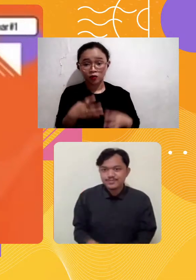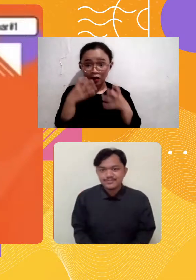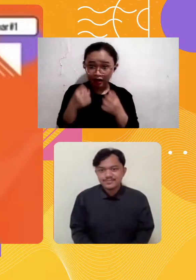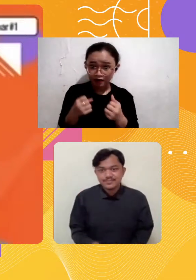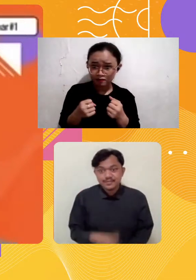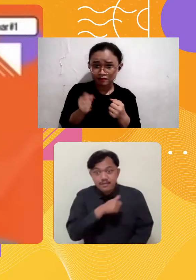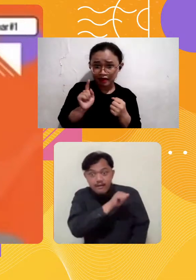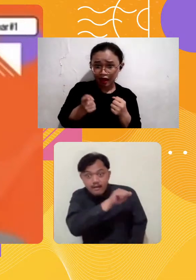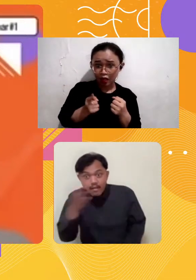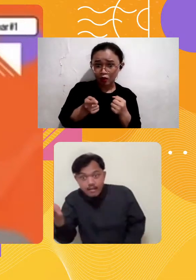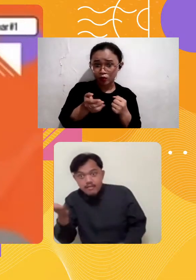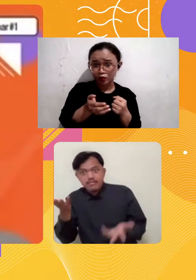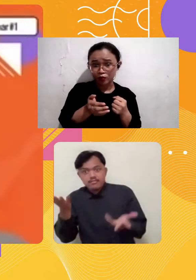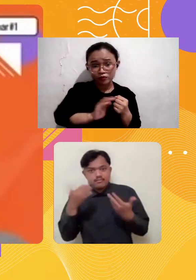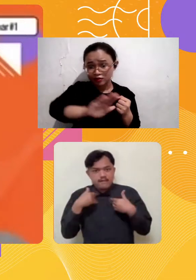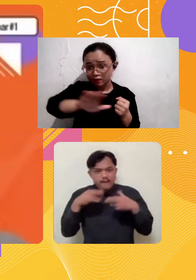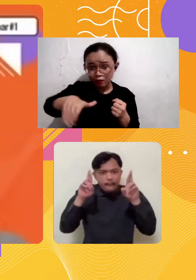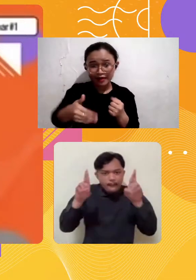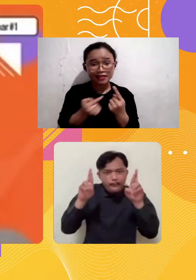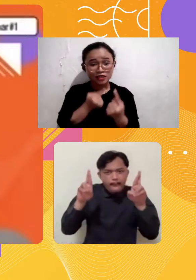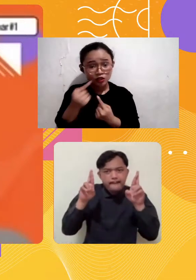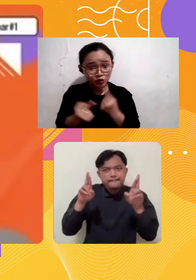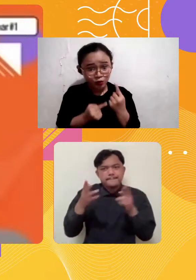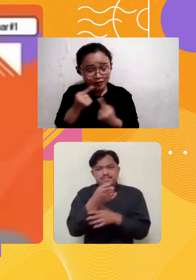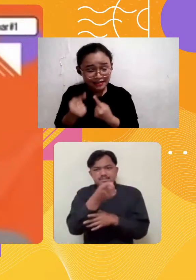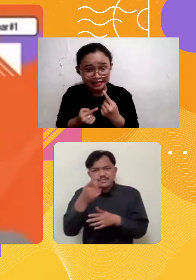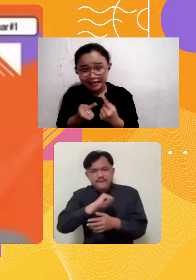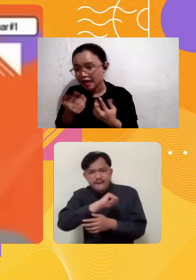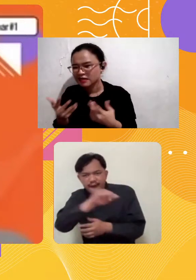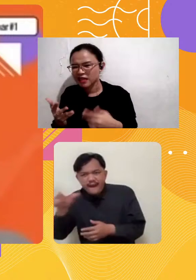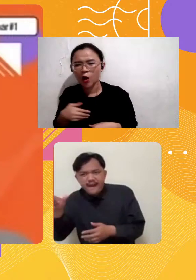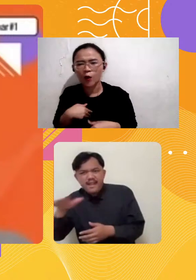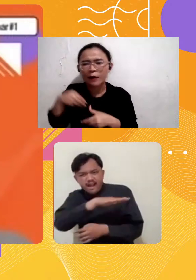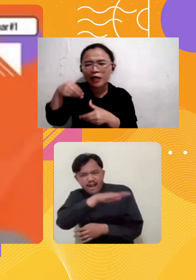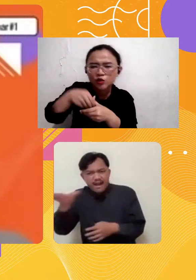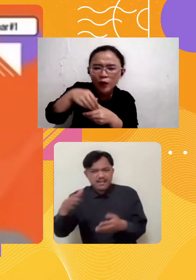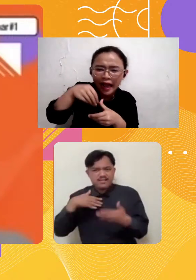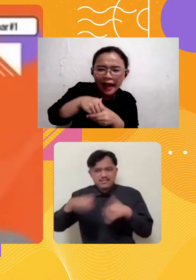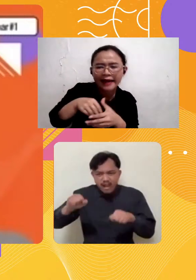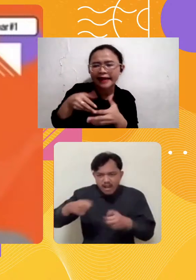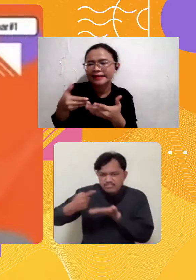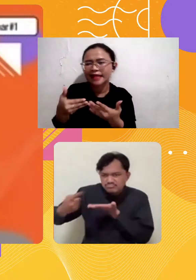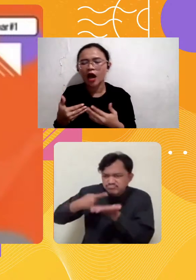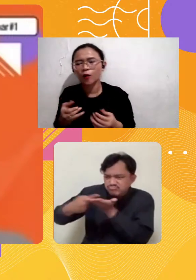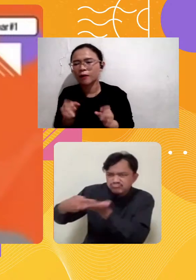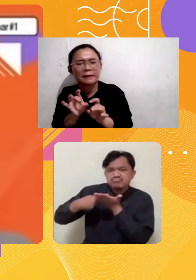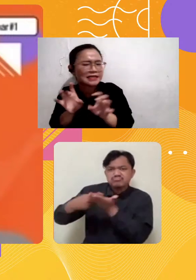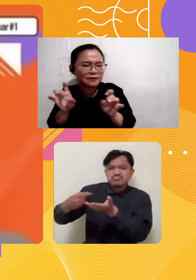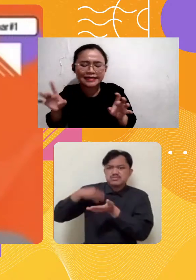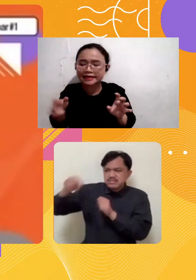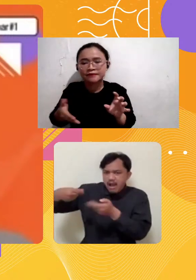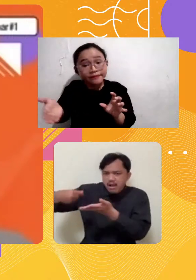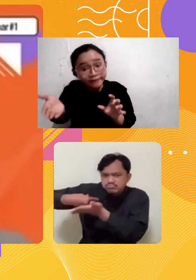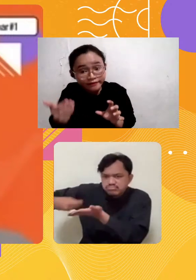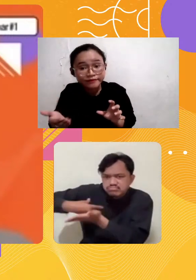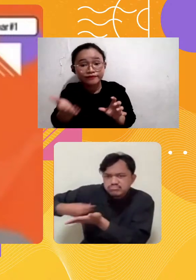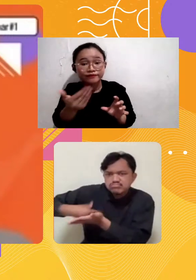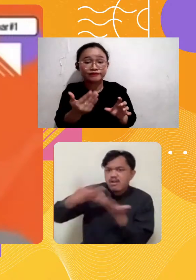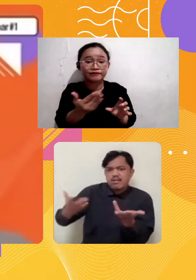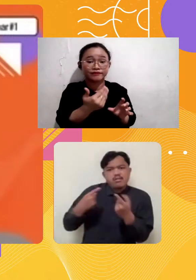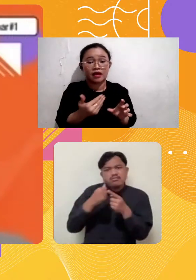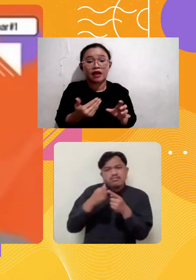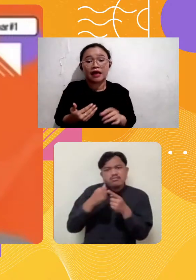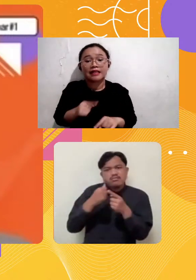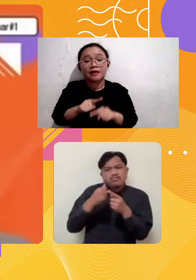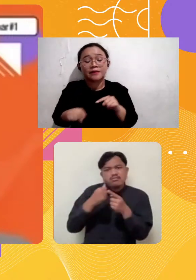got a fruitful discussion and insightful session. And maybe last but not least, I would